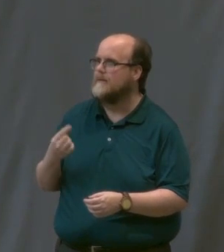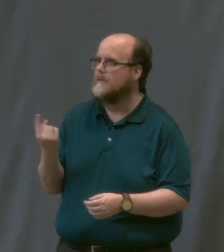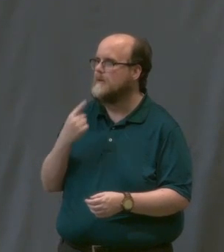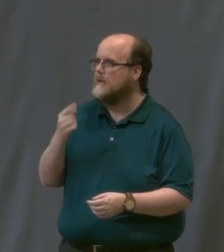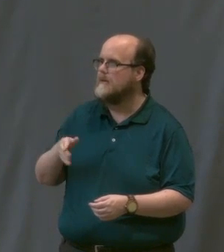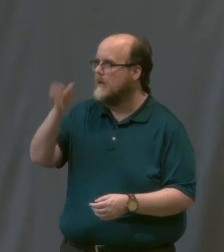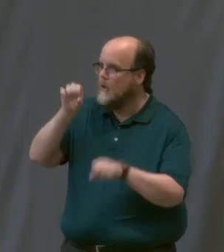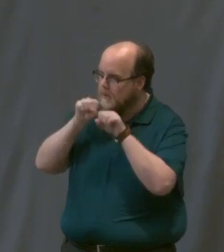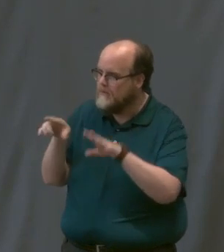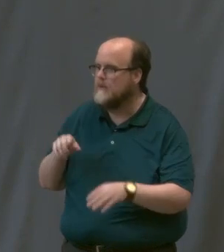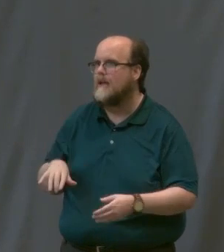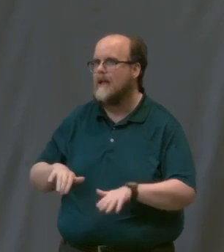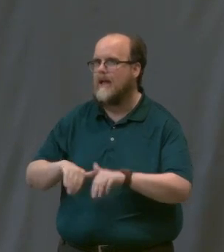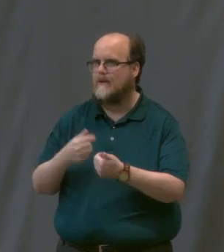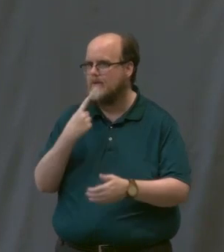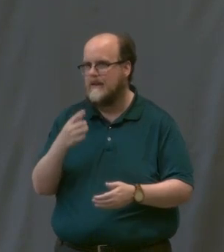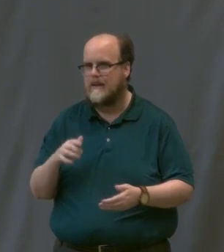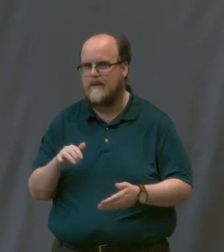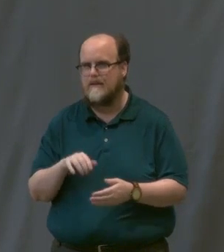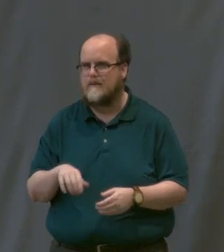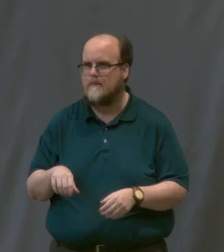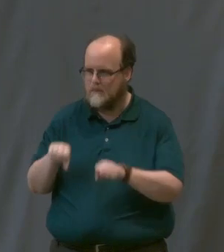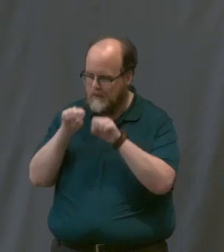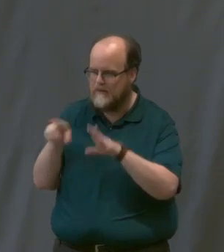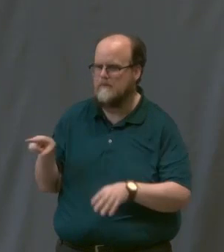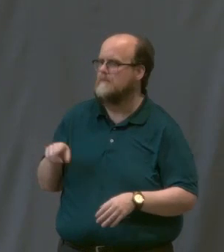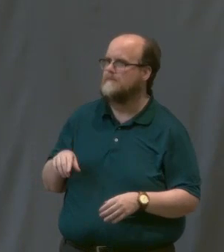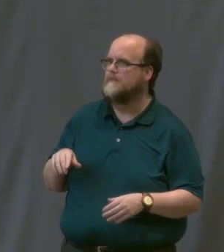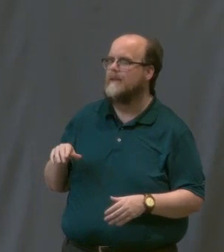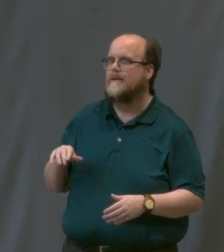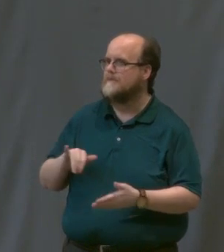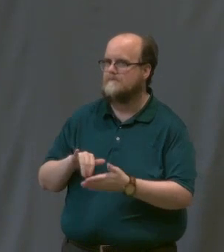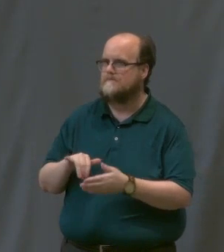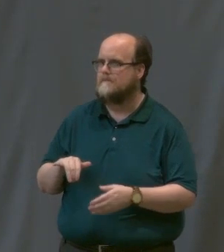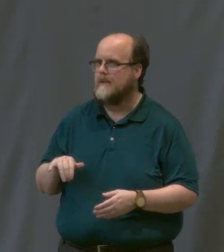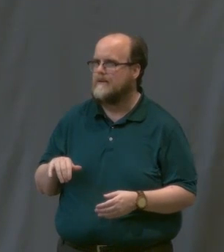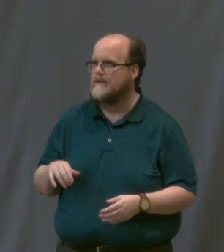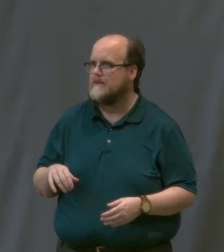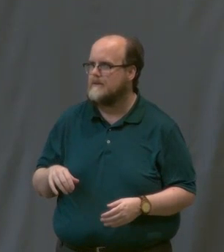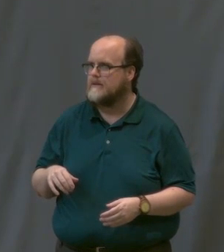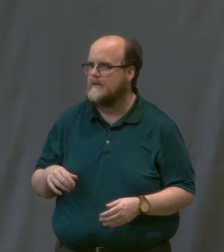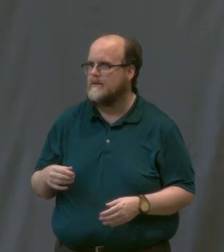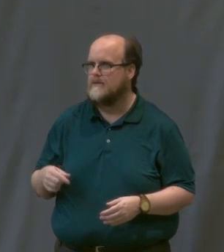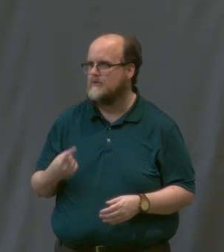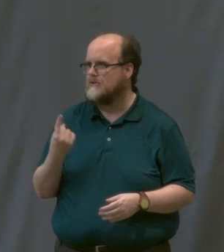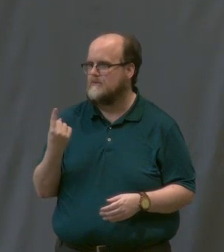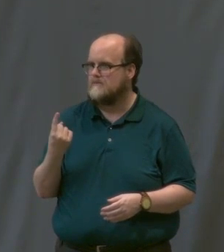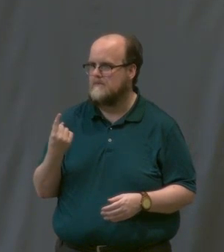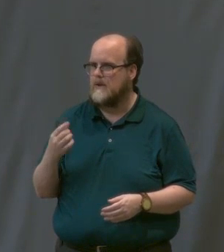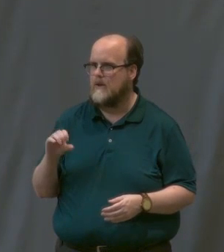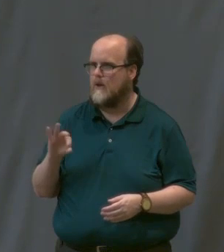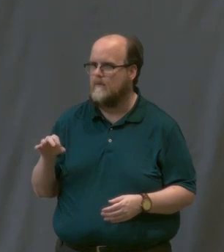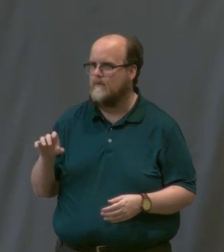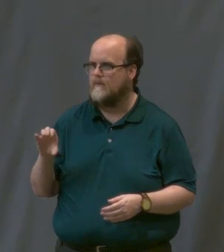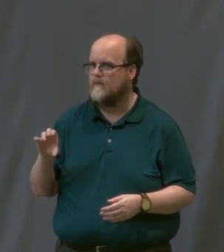like, well, how can you tell him to bless me, So Yeah. it's just, I think it's just an off-the-cuff